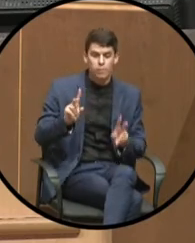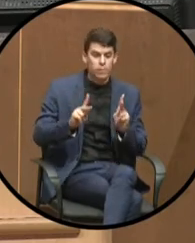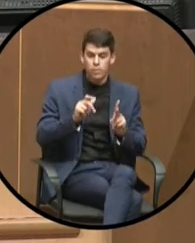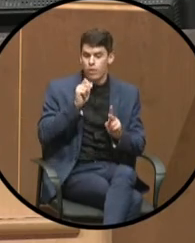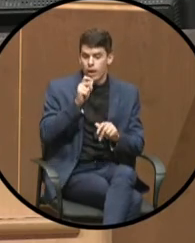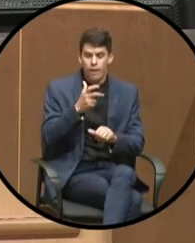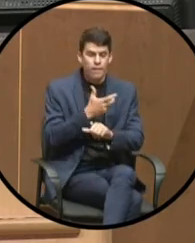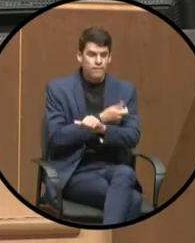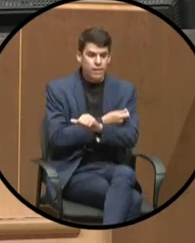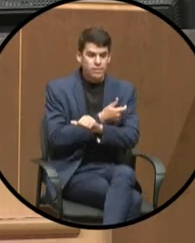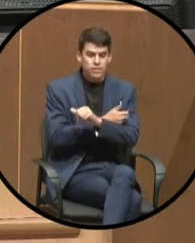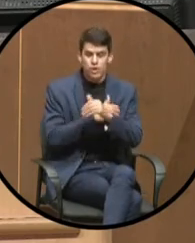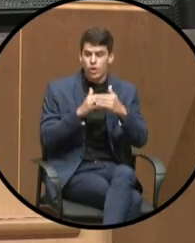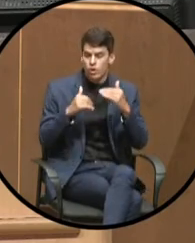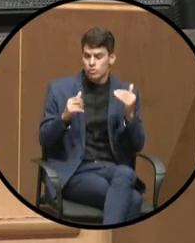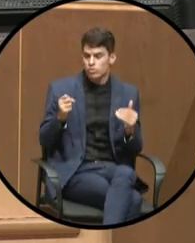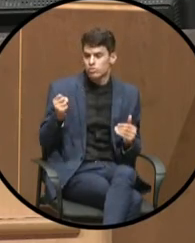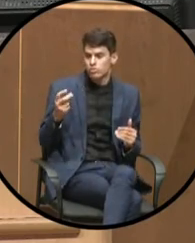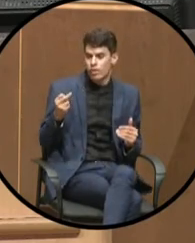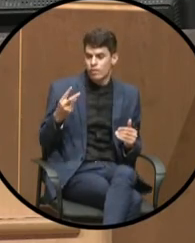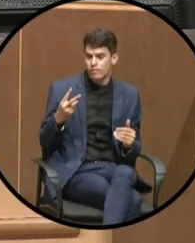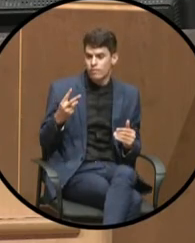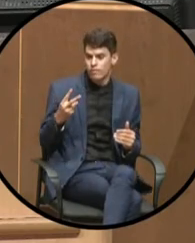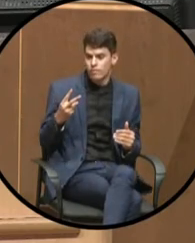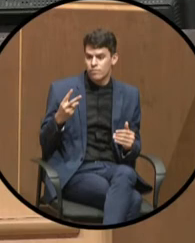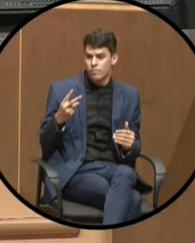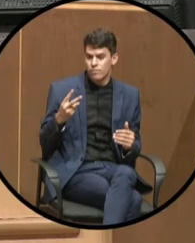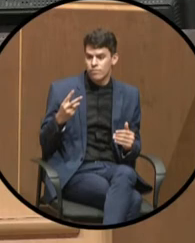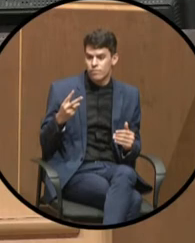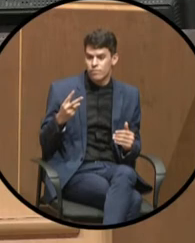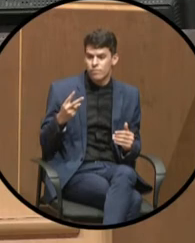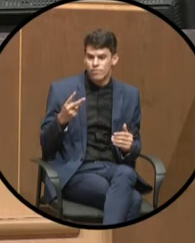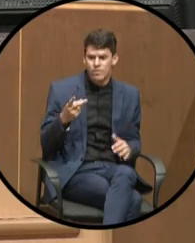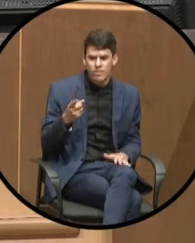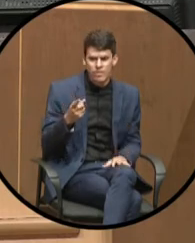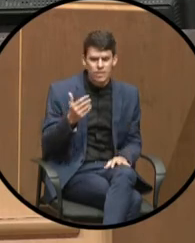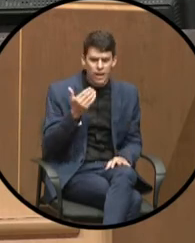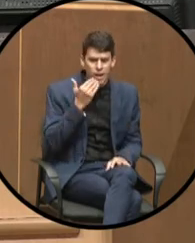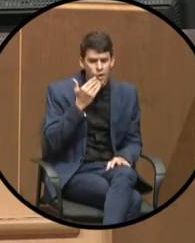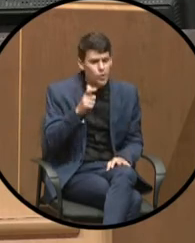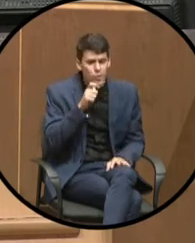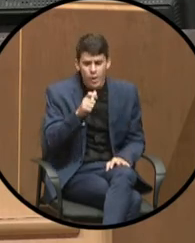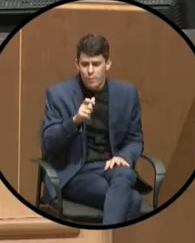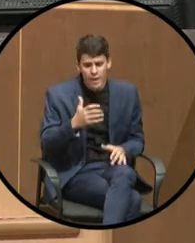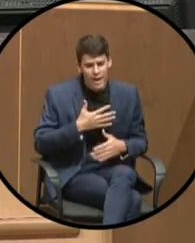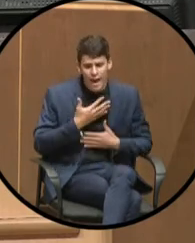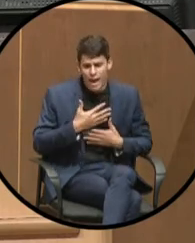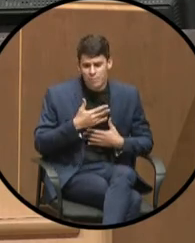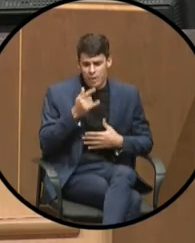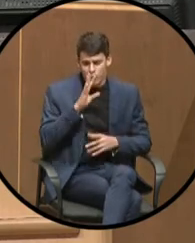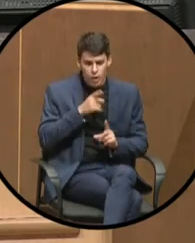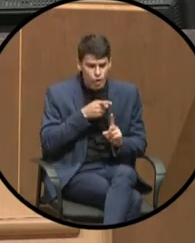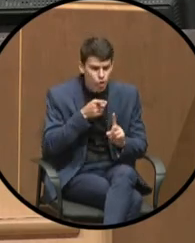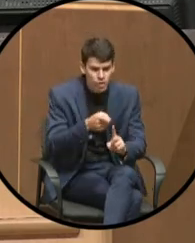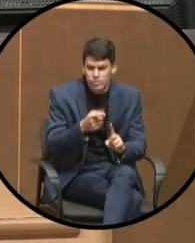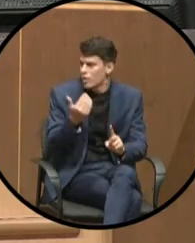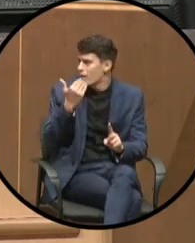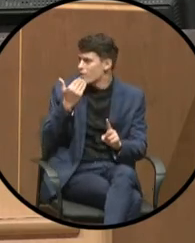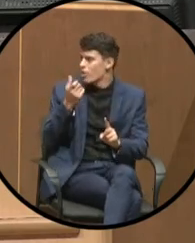population, or under 12, and I'm saying this because you all would be very, very unhappy with me if we go this direction, and I understand